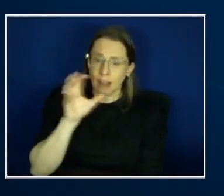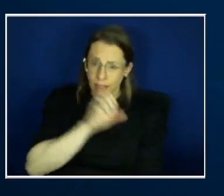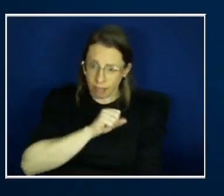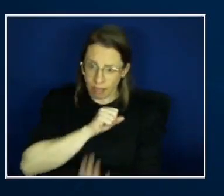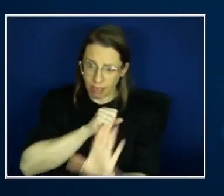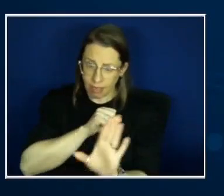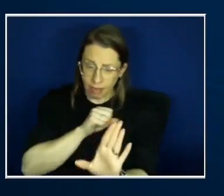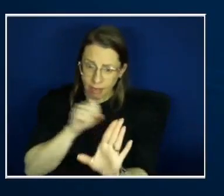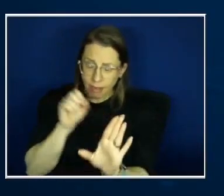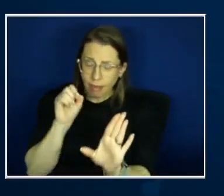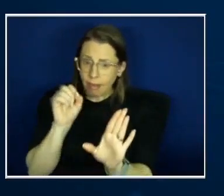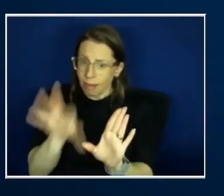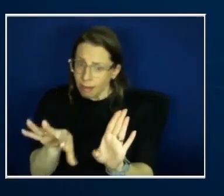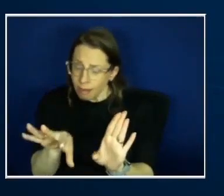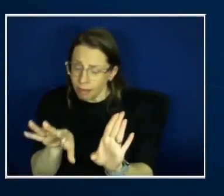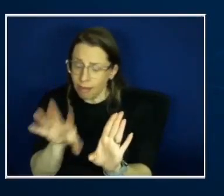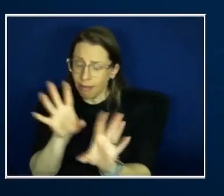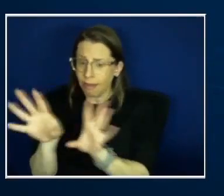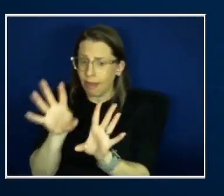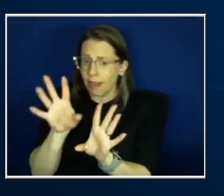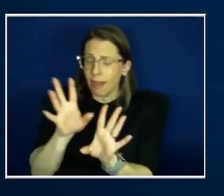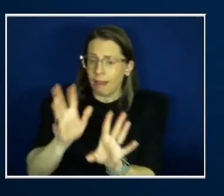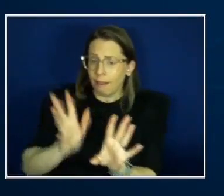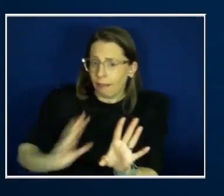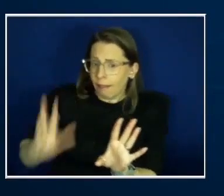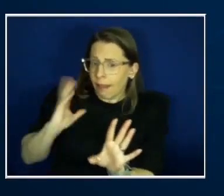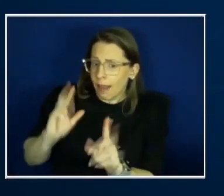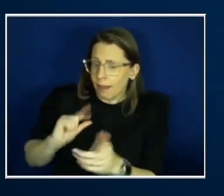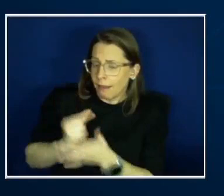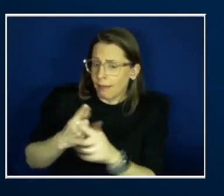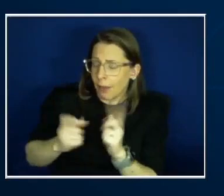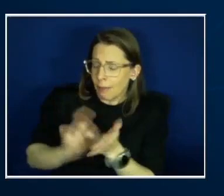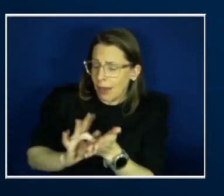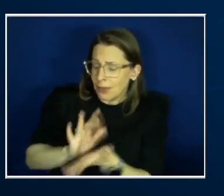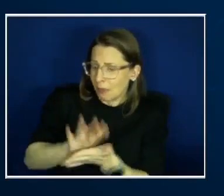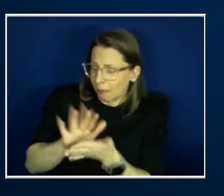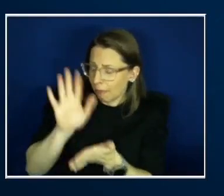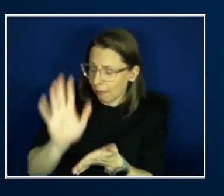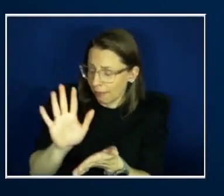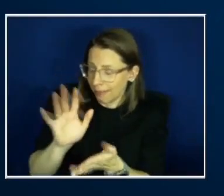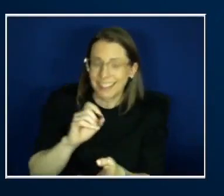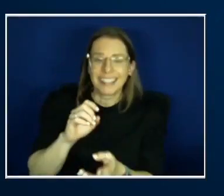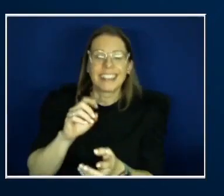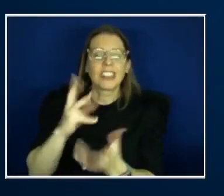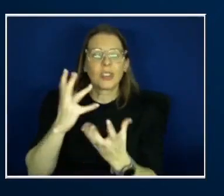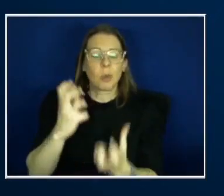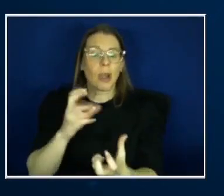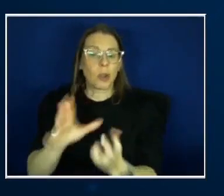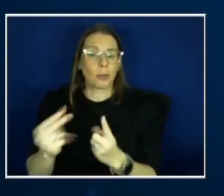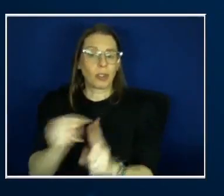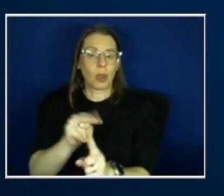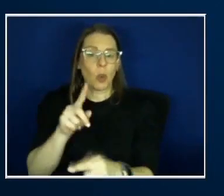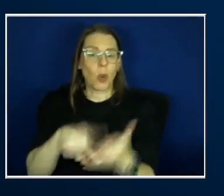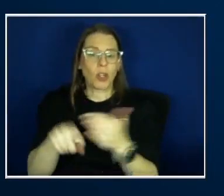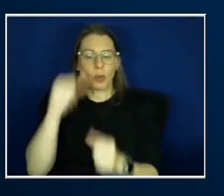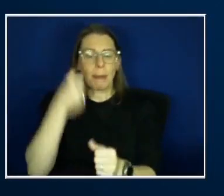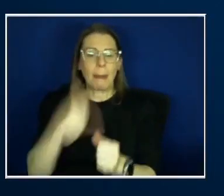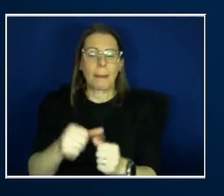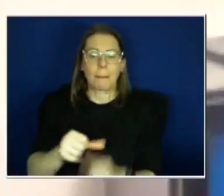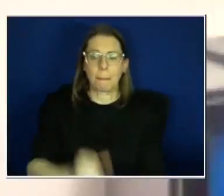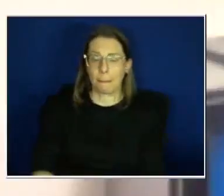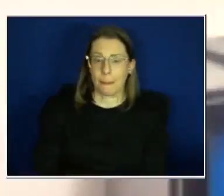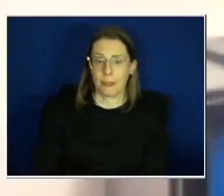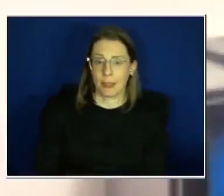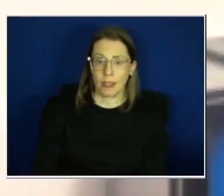just wanted your insight. And so let us know. What do you remember? Well,